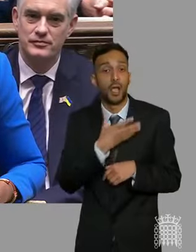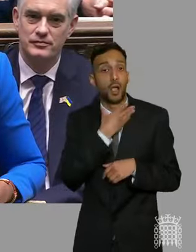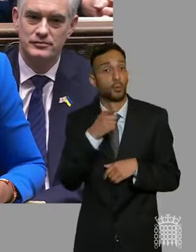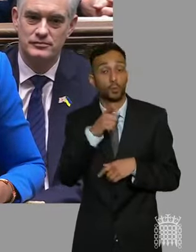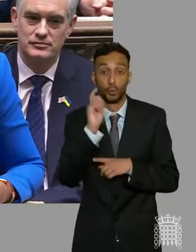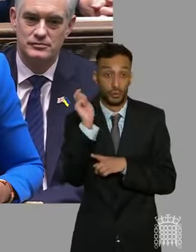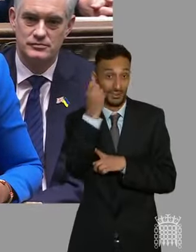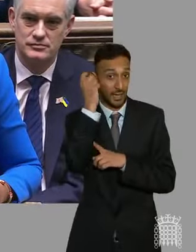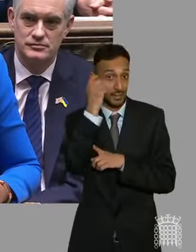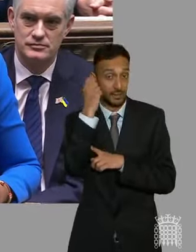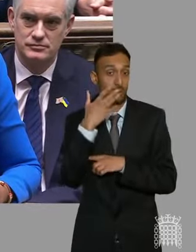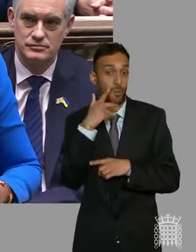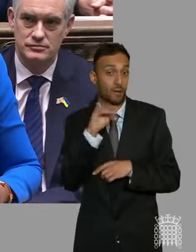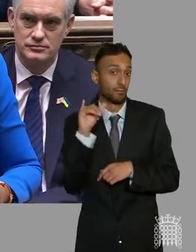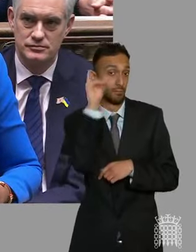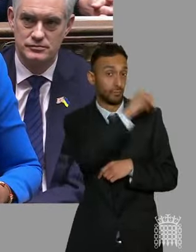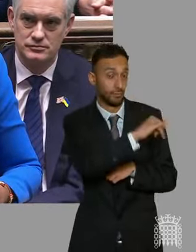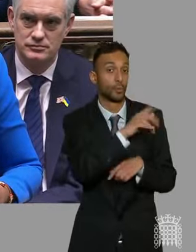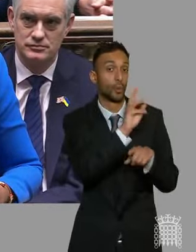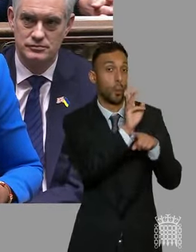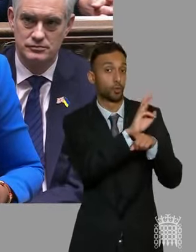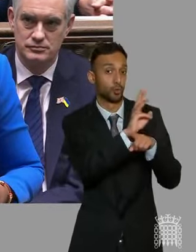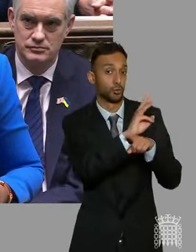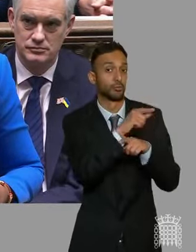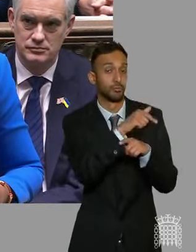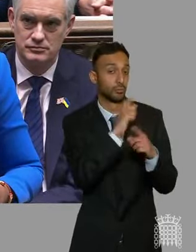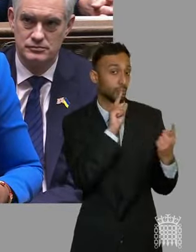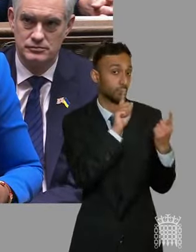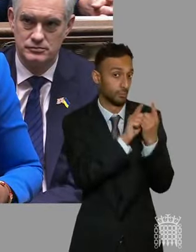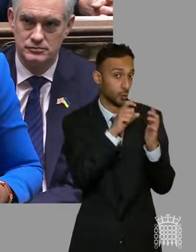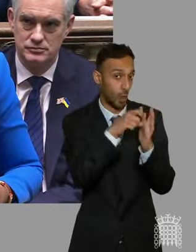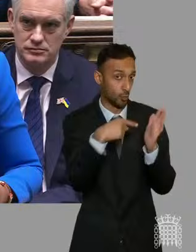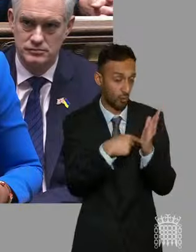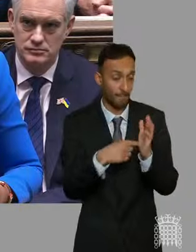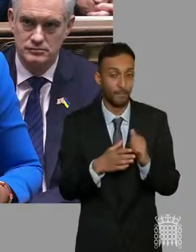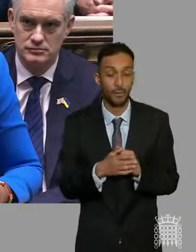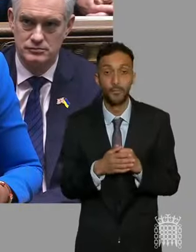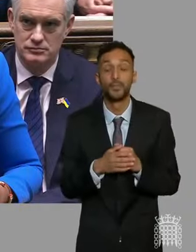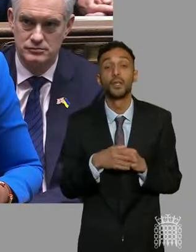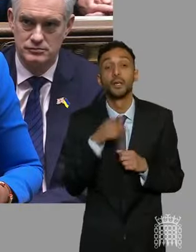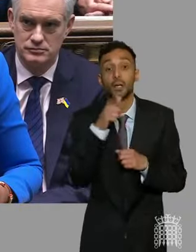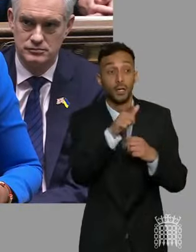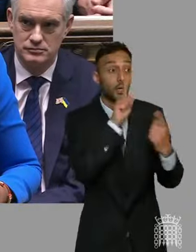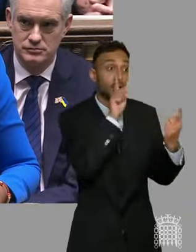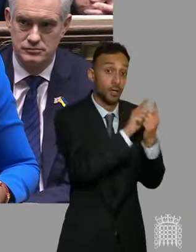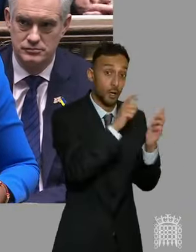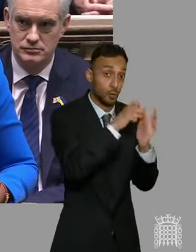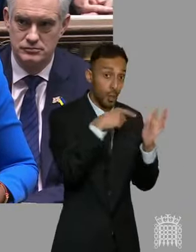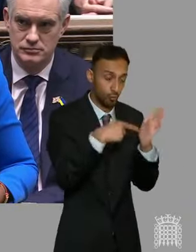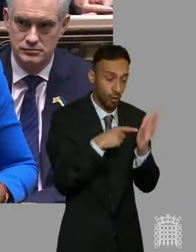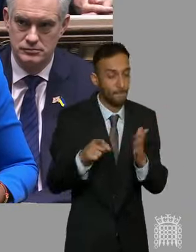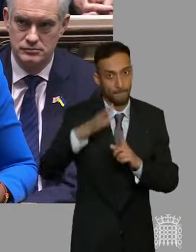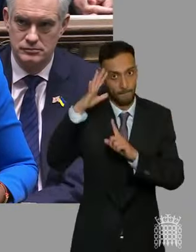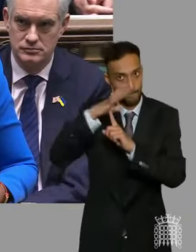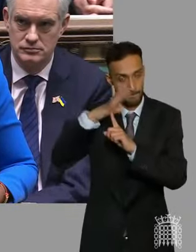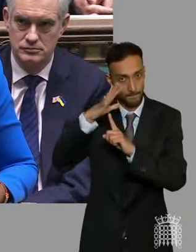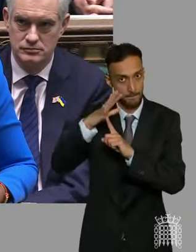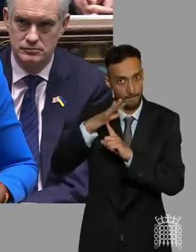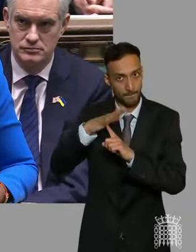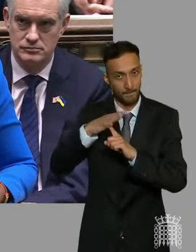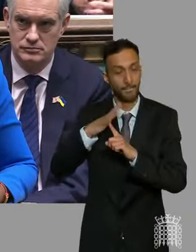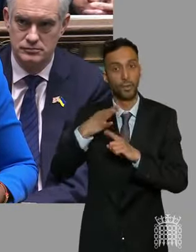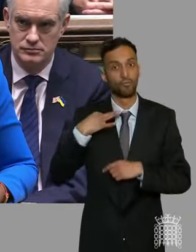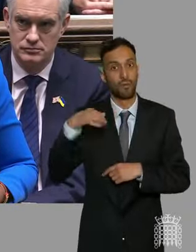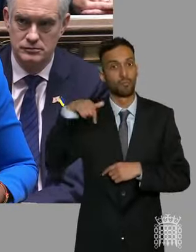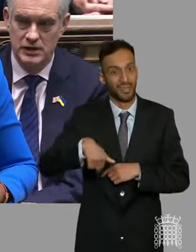Trump must serve our national interest. The Prime Minister and I are completely united in our support for Ukraine as a